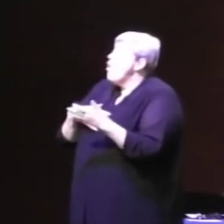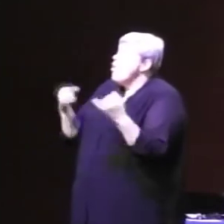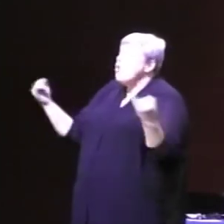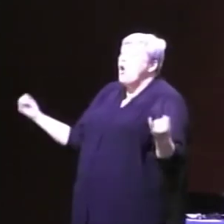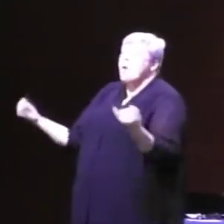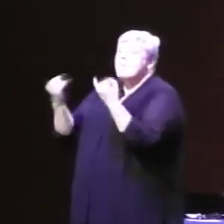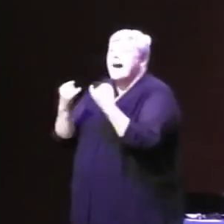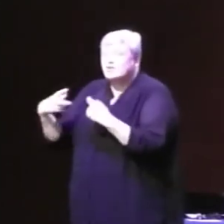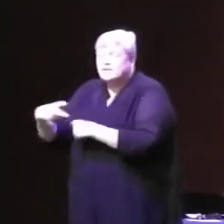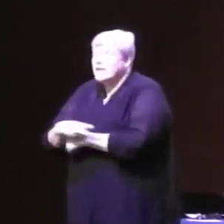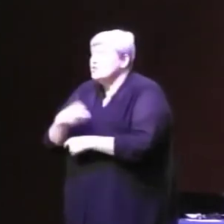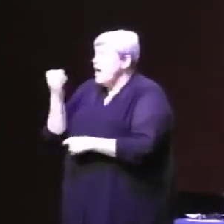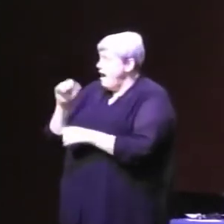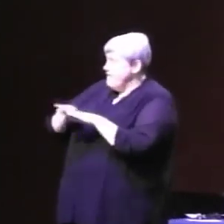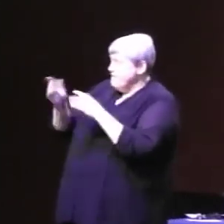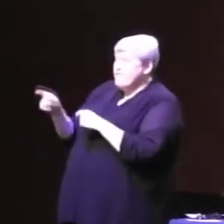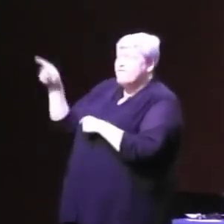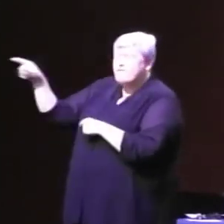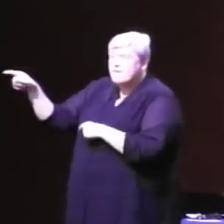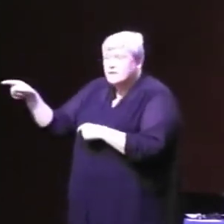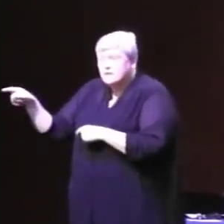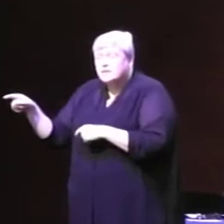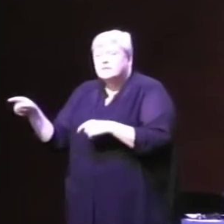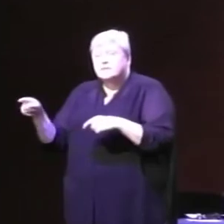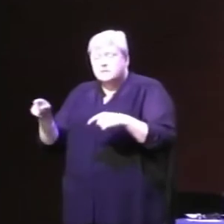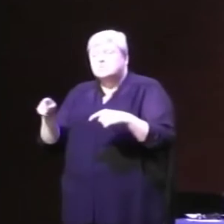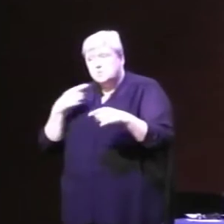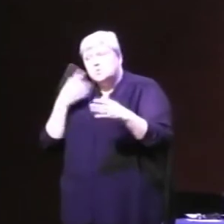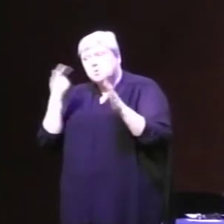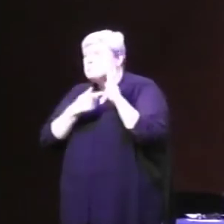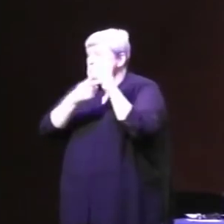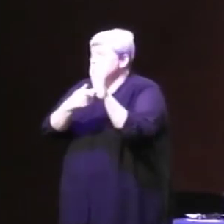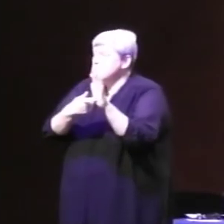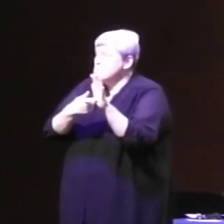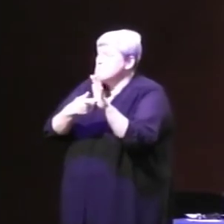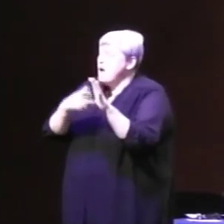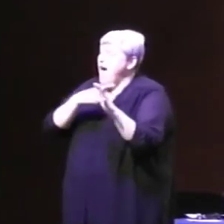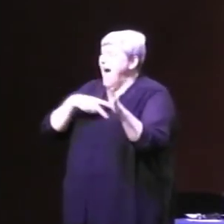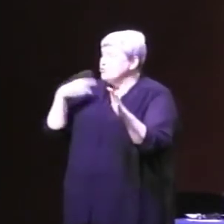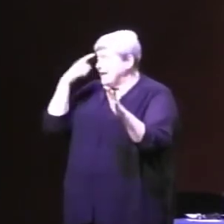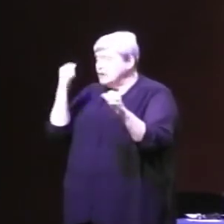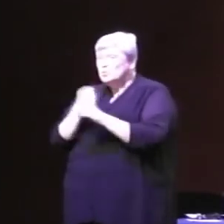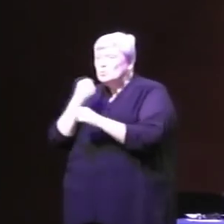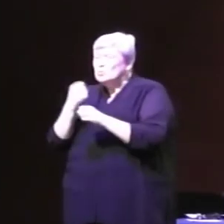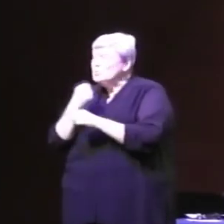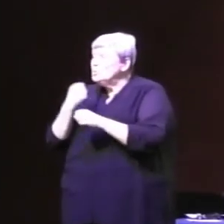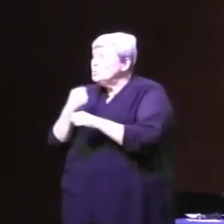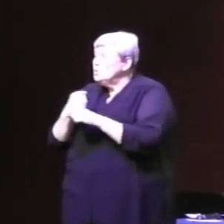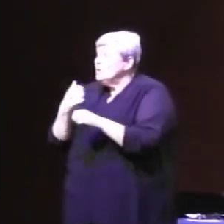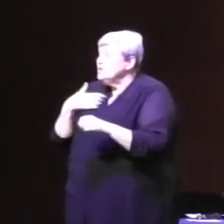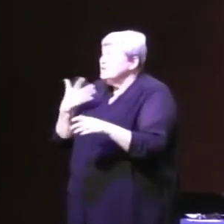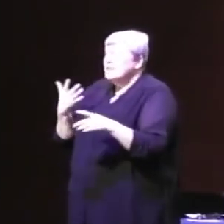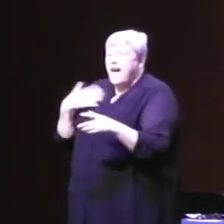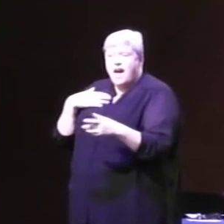get signed copies of the stall if you speak to Big Dave Watson, spells out the steps that councils and the government can take, and I commend it to every